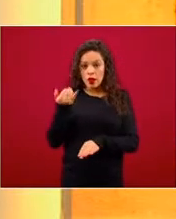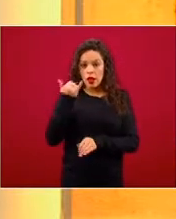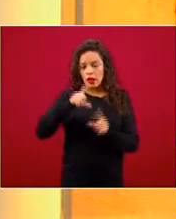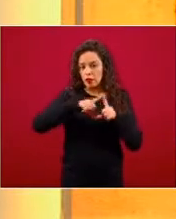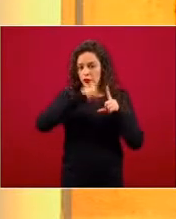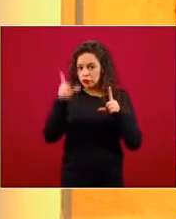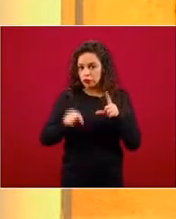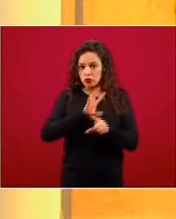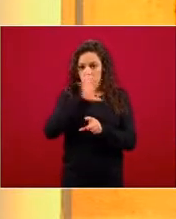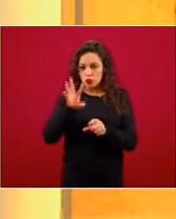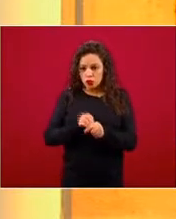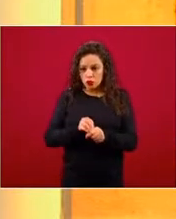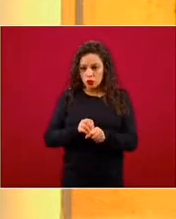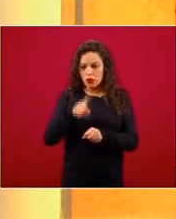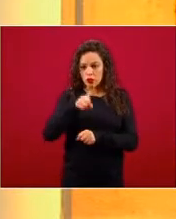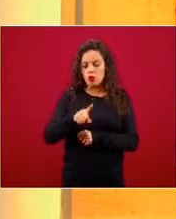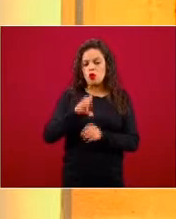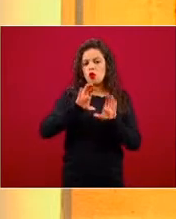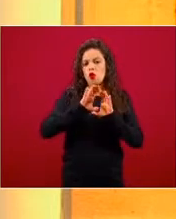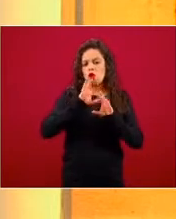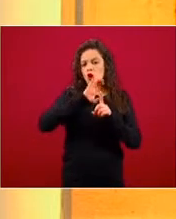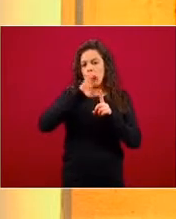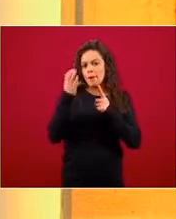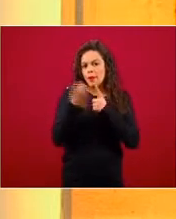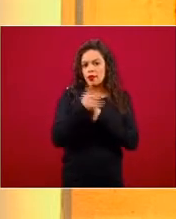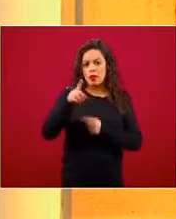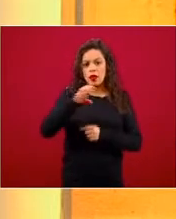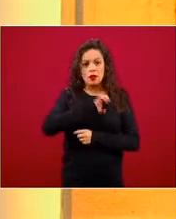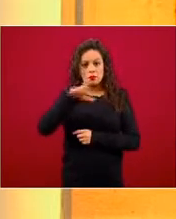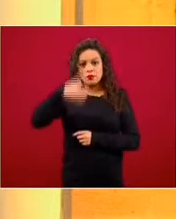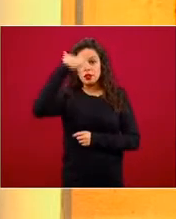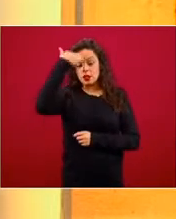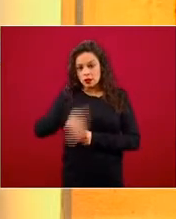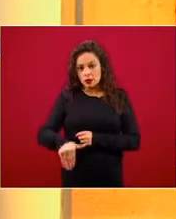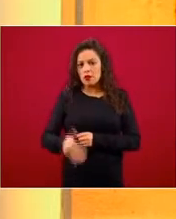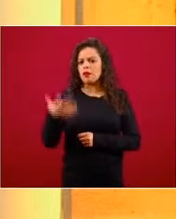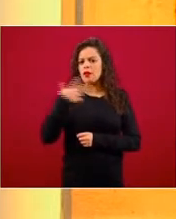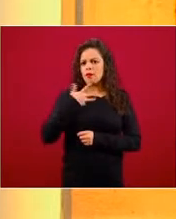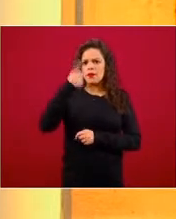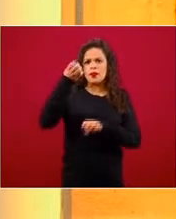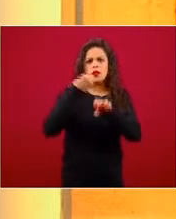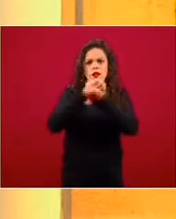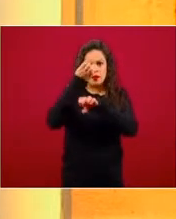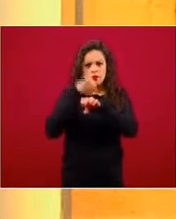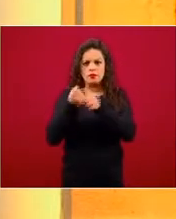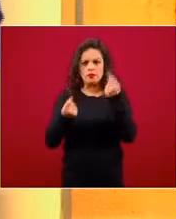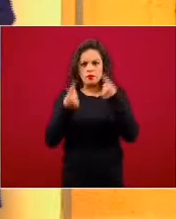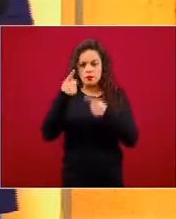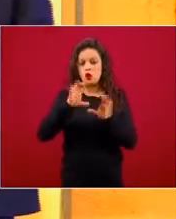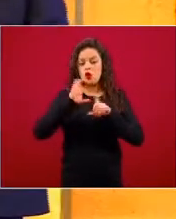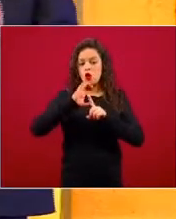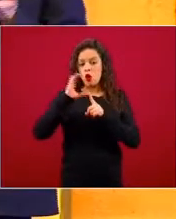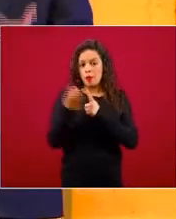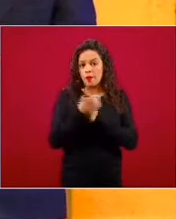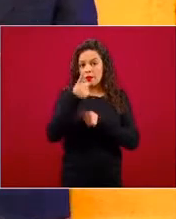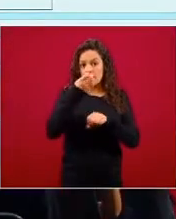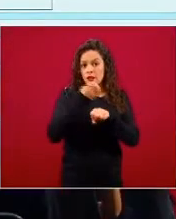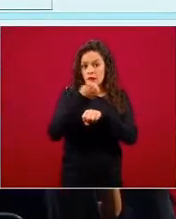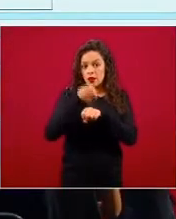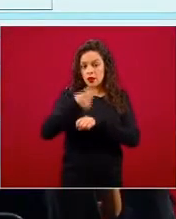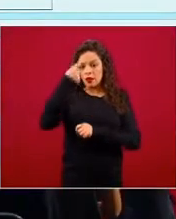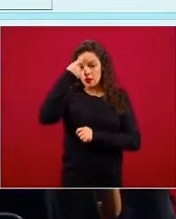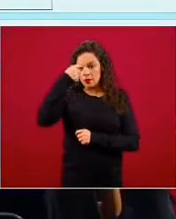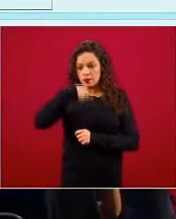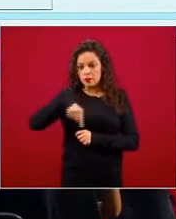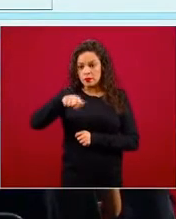are specialized. Some of them are within the state and are the State Commission for